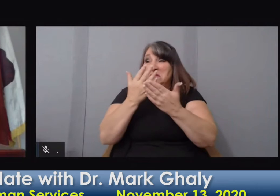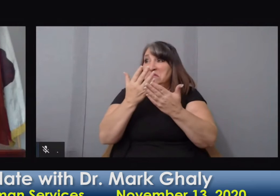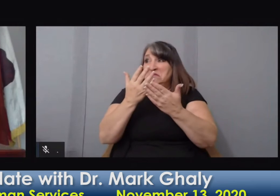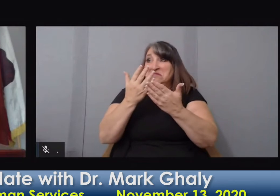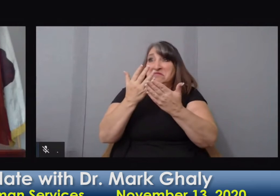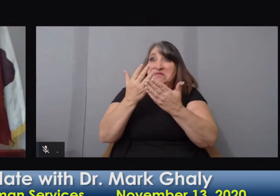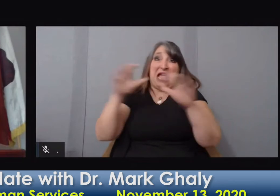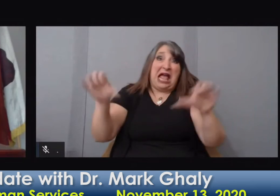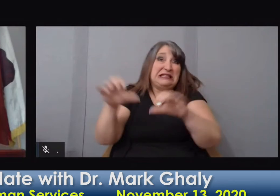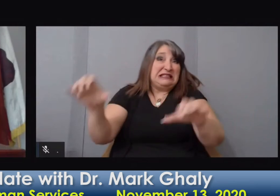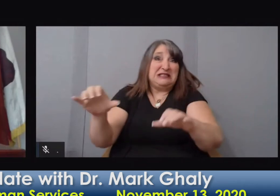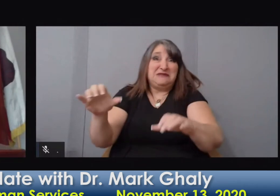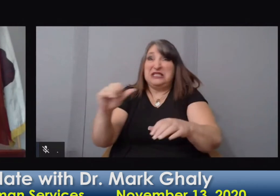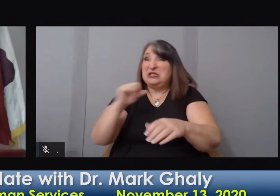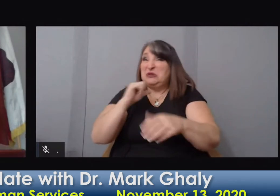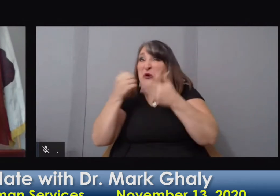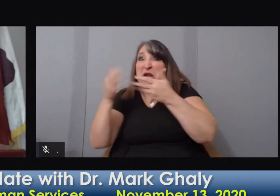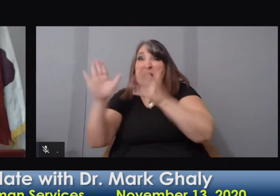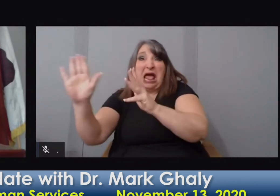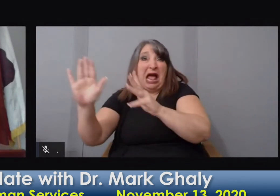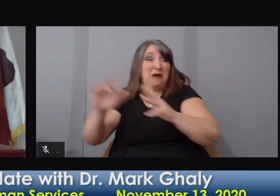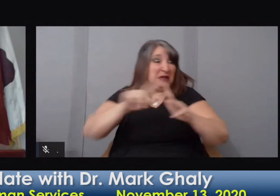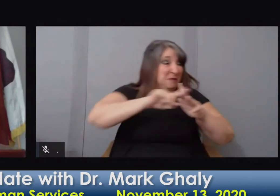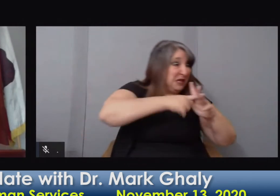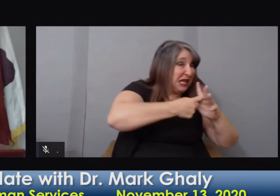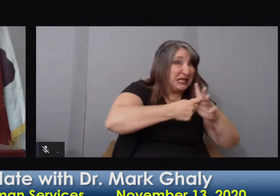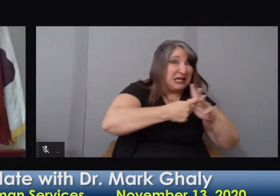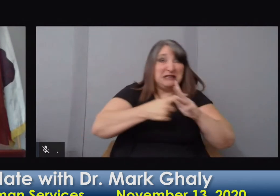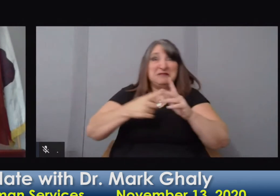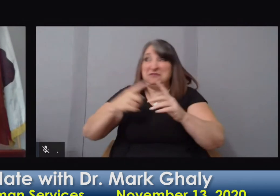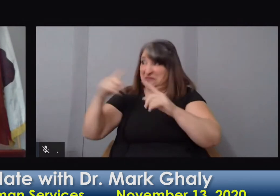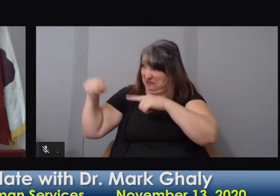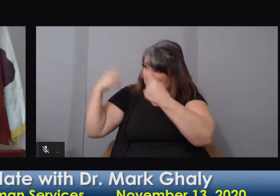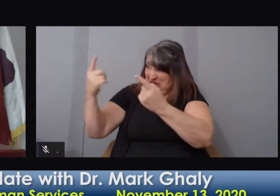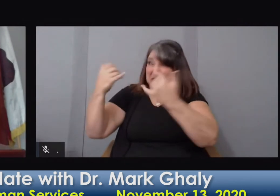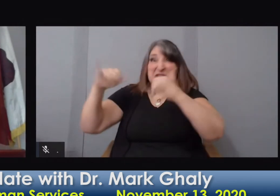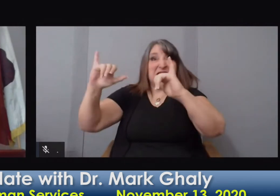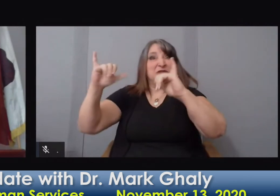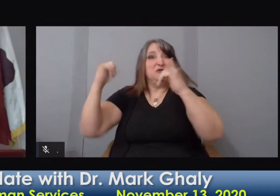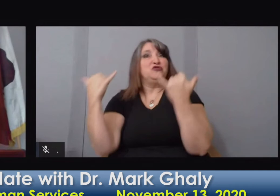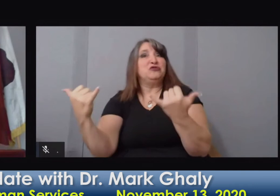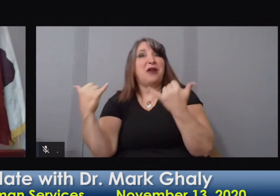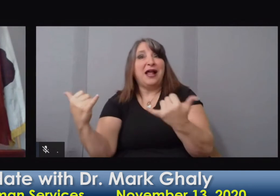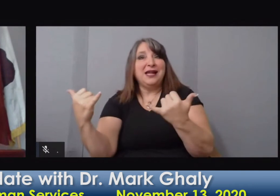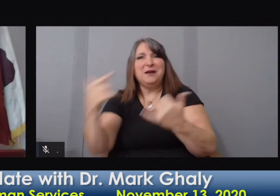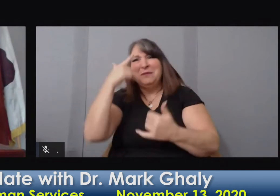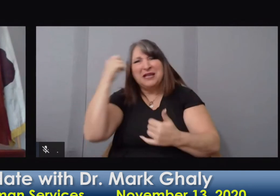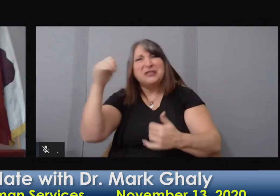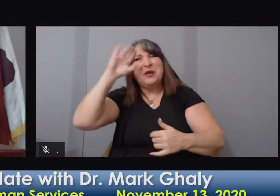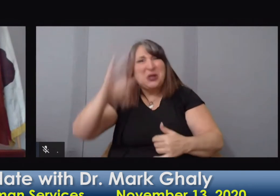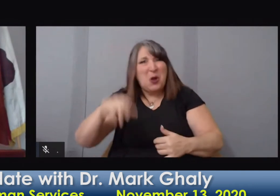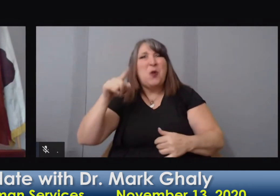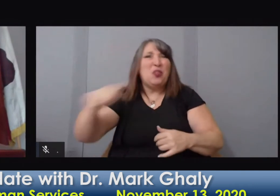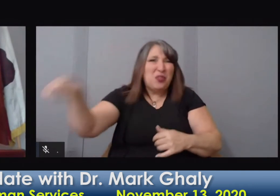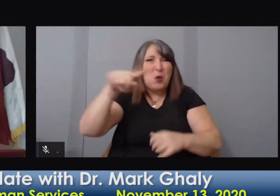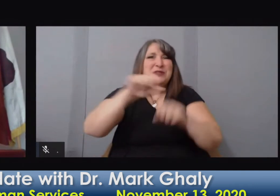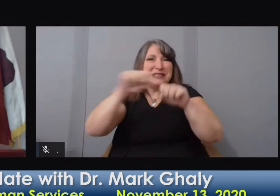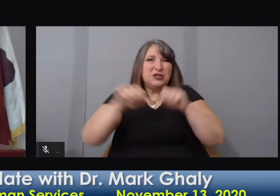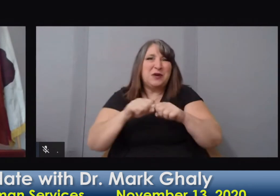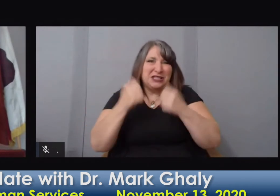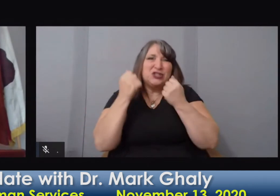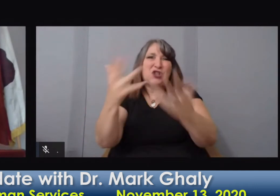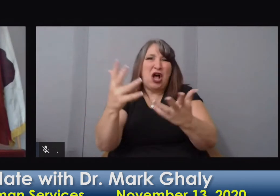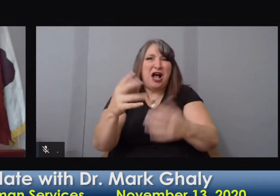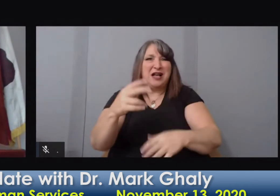allowed early on because of our learnings about things that reduce risk in some of those settings.